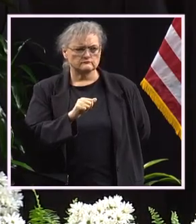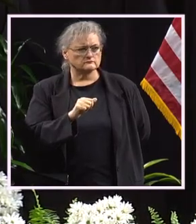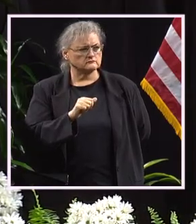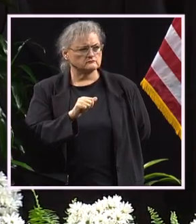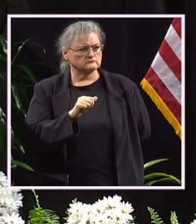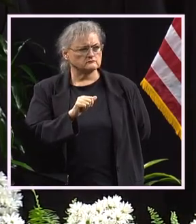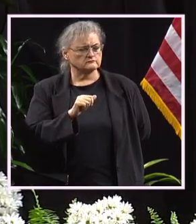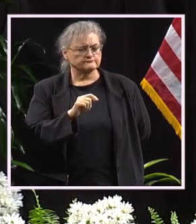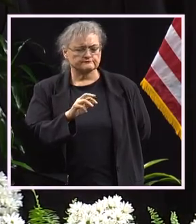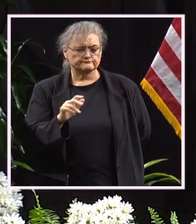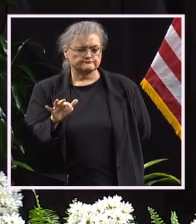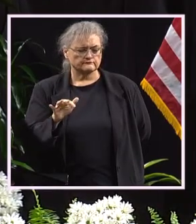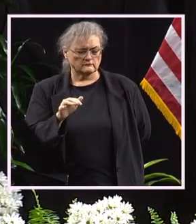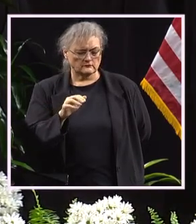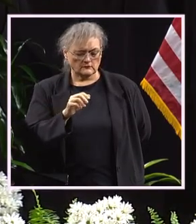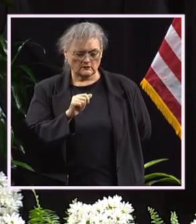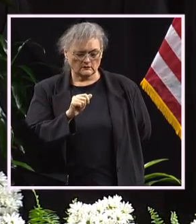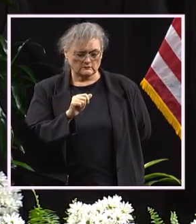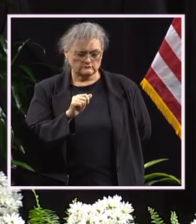Sanjana Bhattacharya.